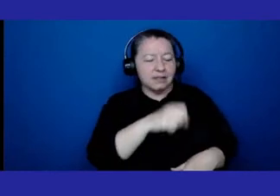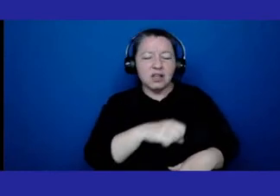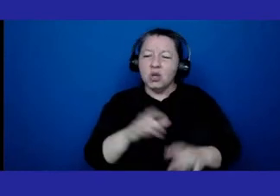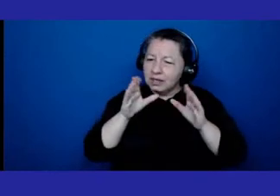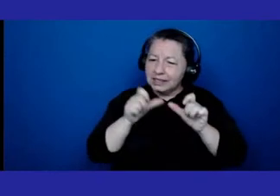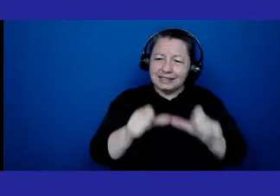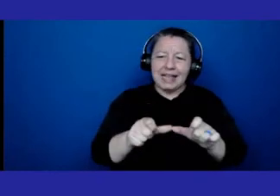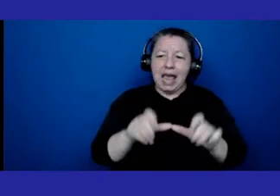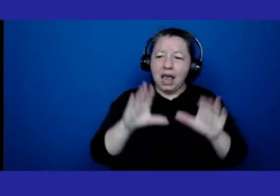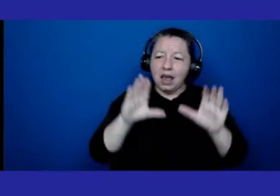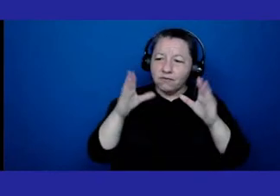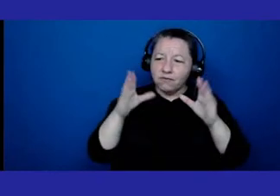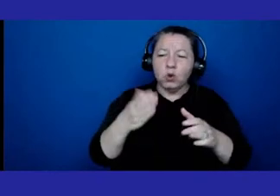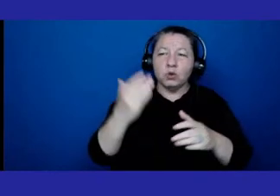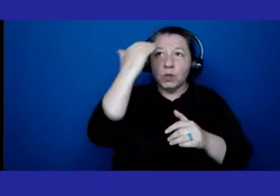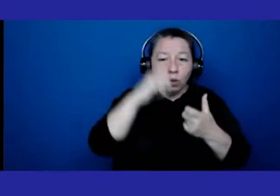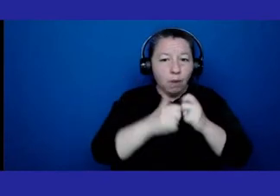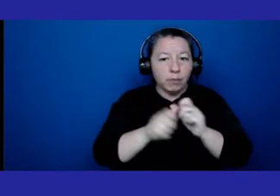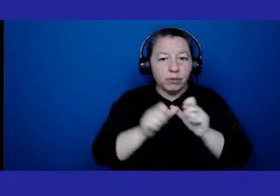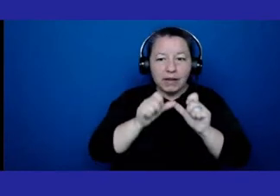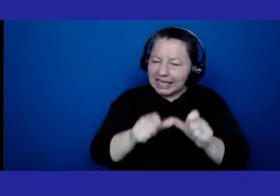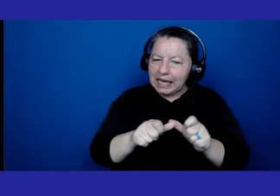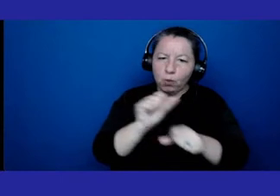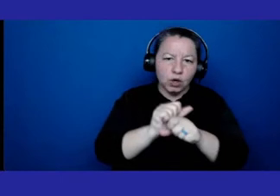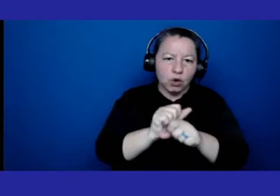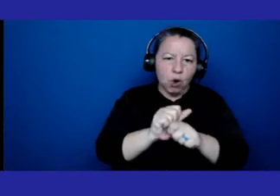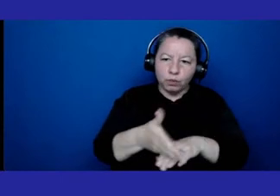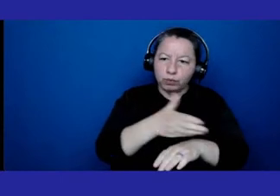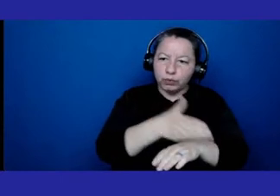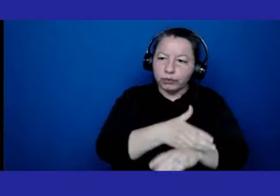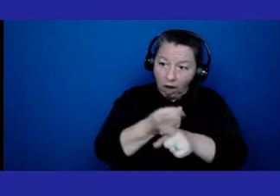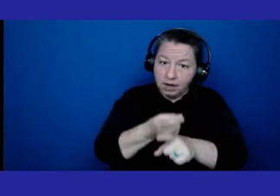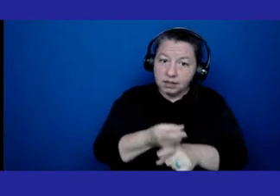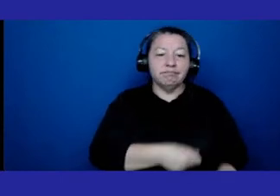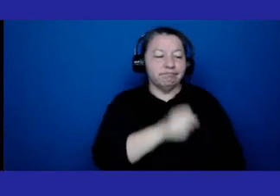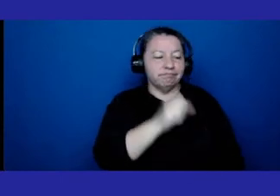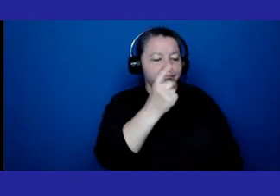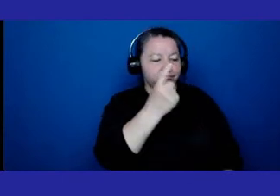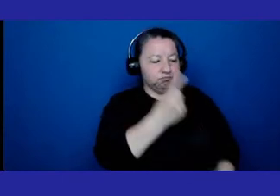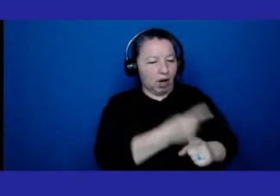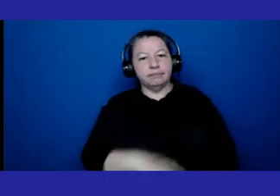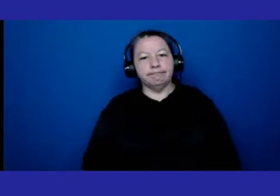keep grinding away at it, right? Thanks.